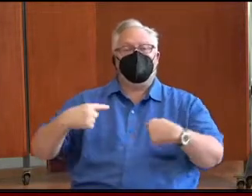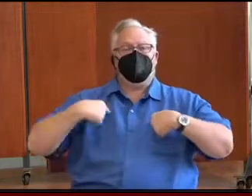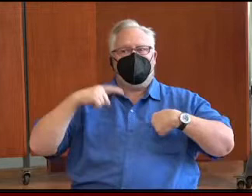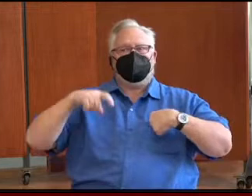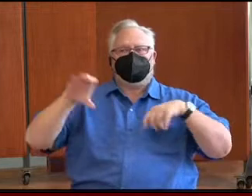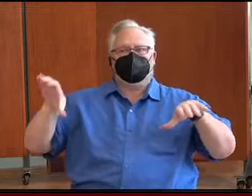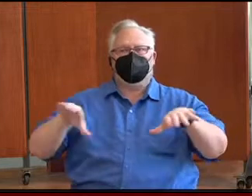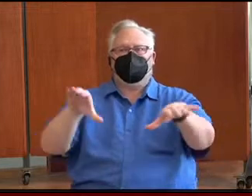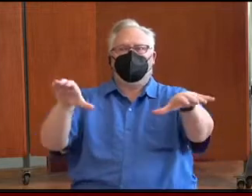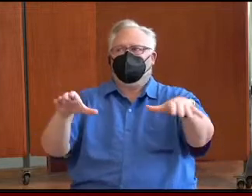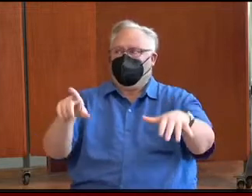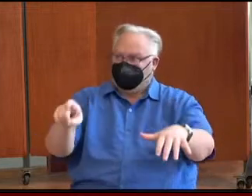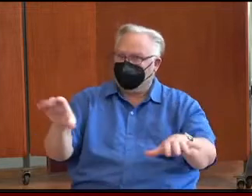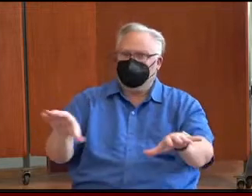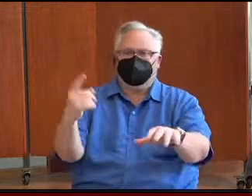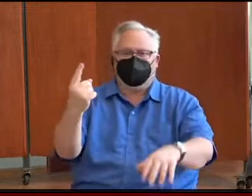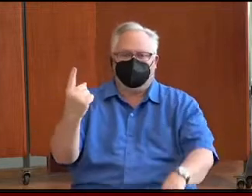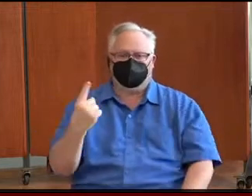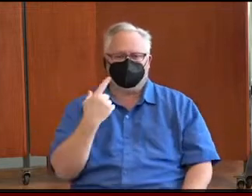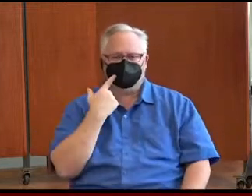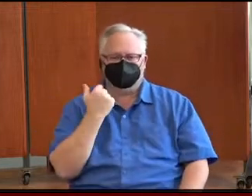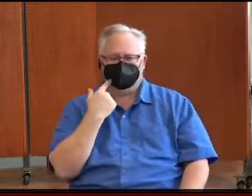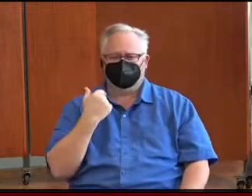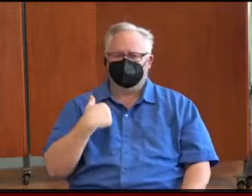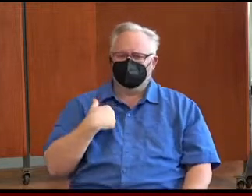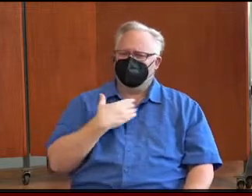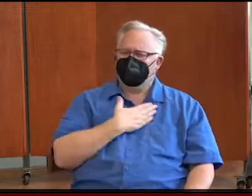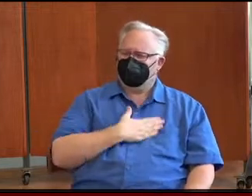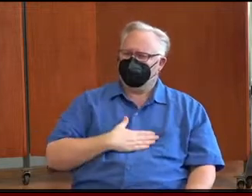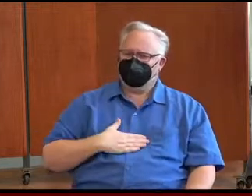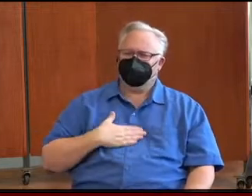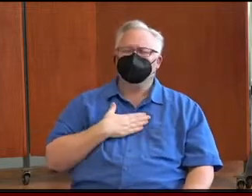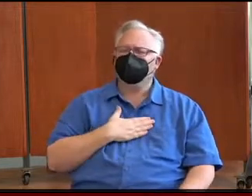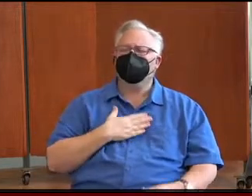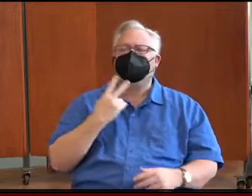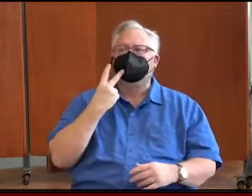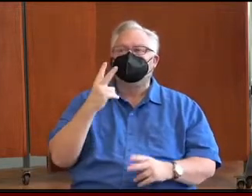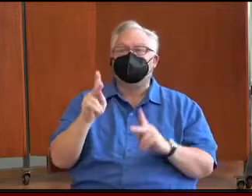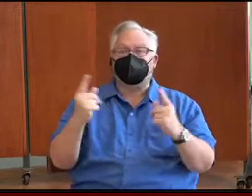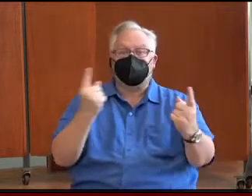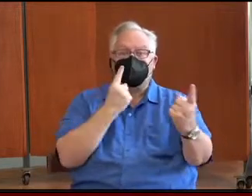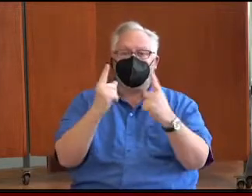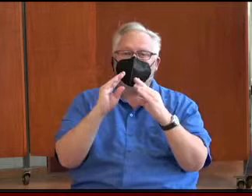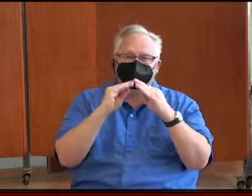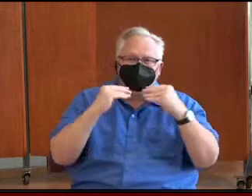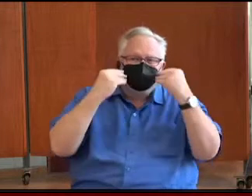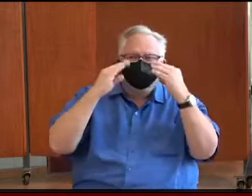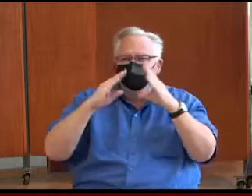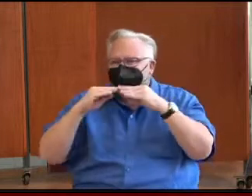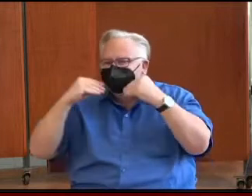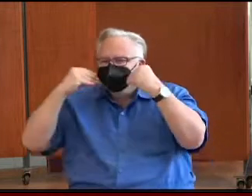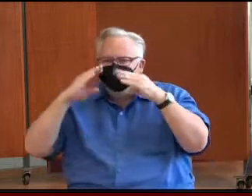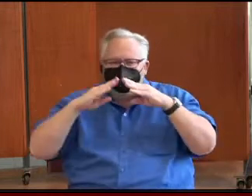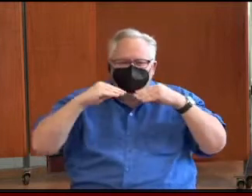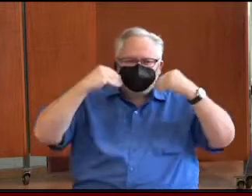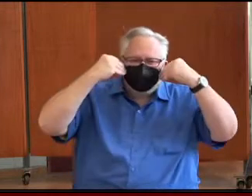And and I enjoy seeing the smiles on the people that come to get their food, and they're